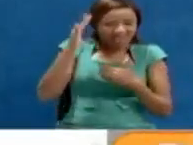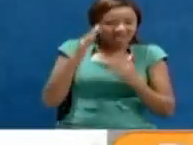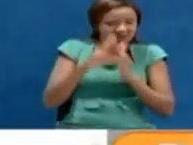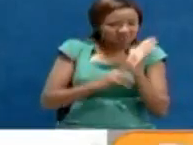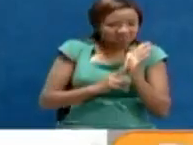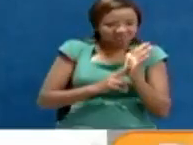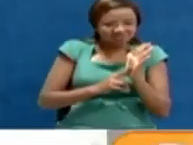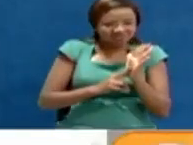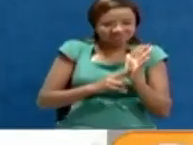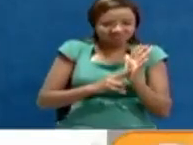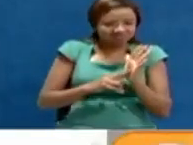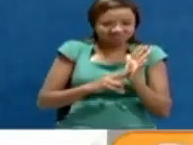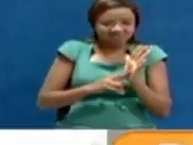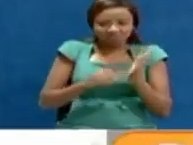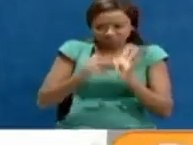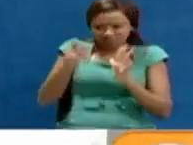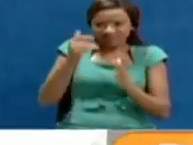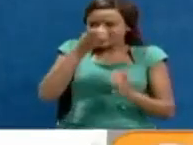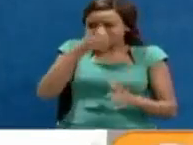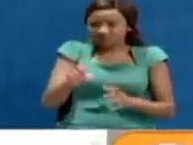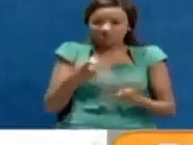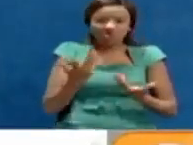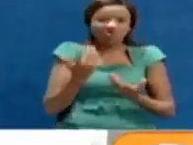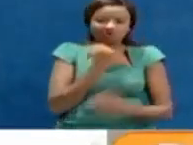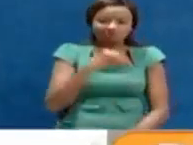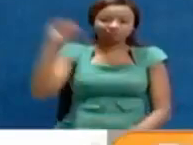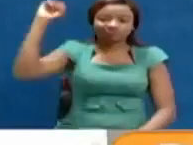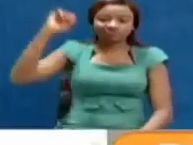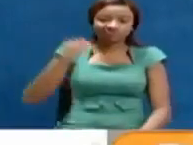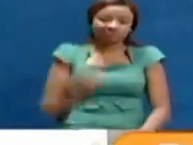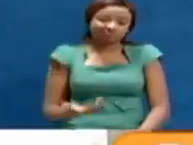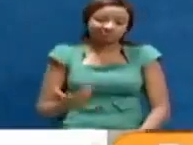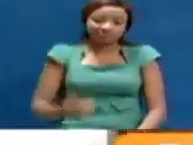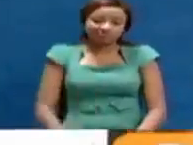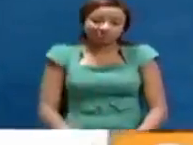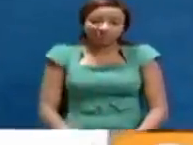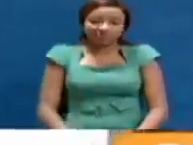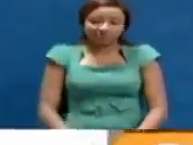Is it ignorance or is it just defiance?